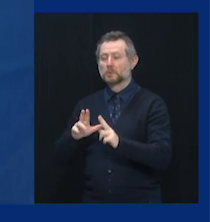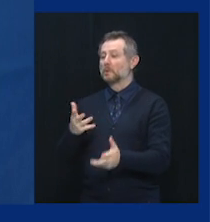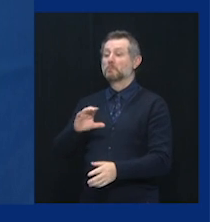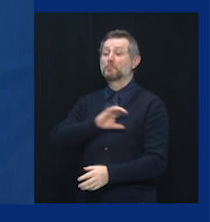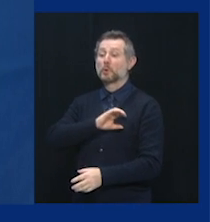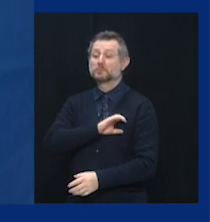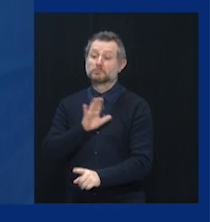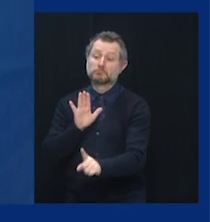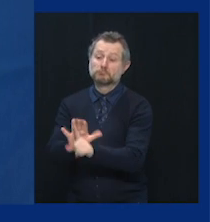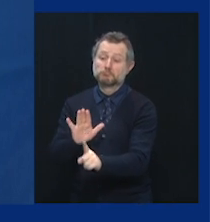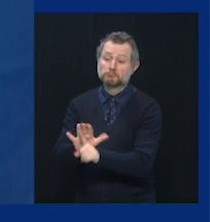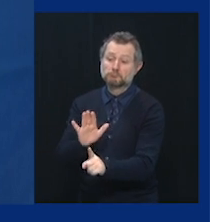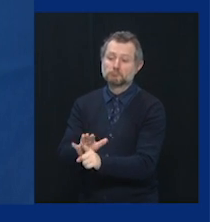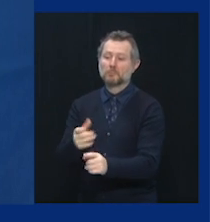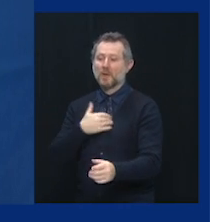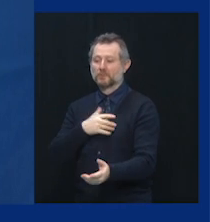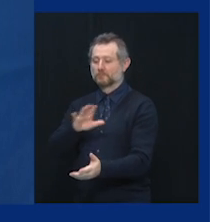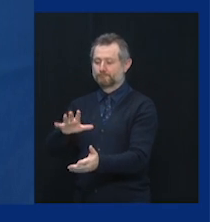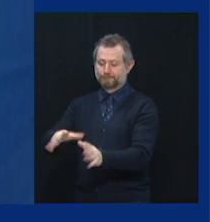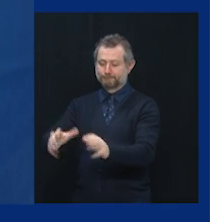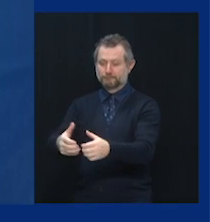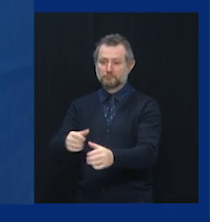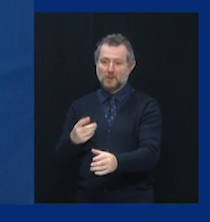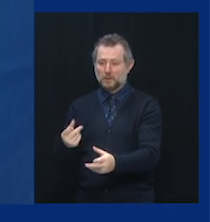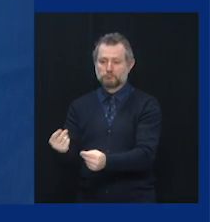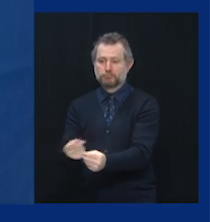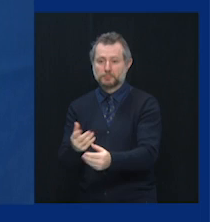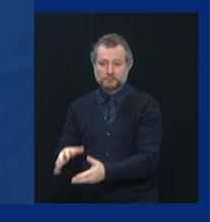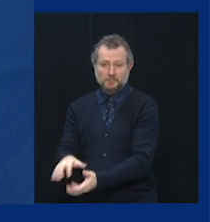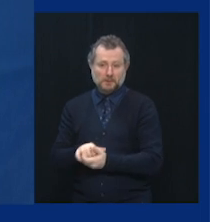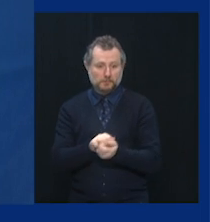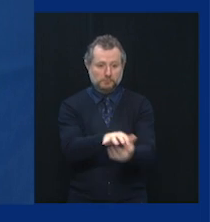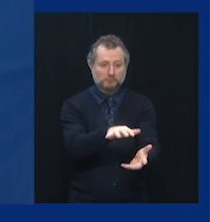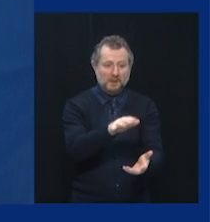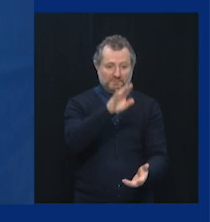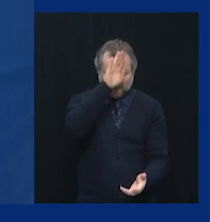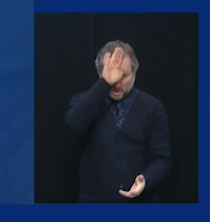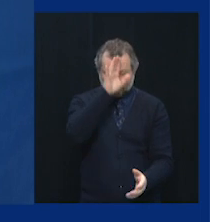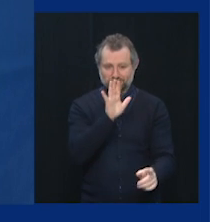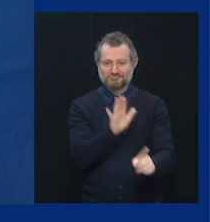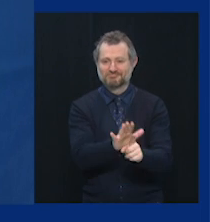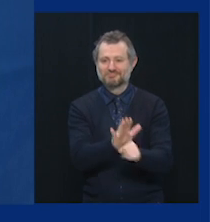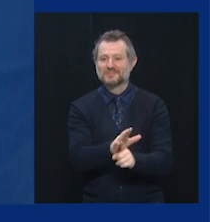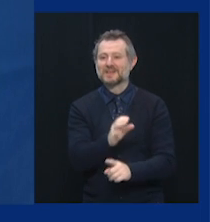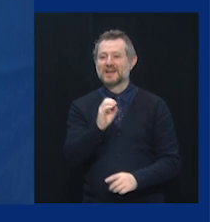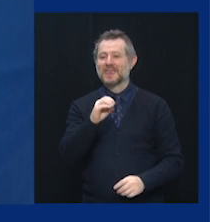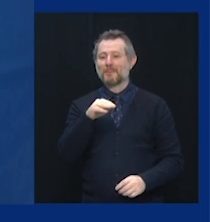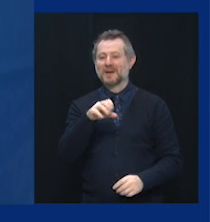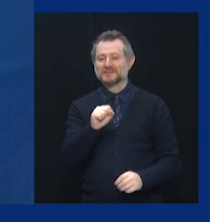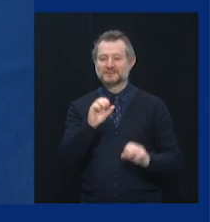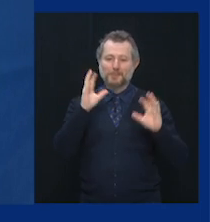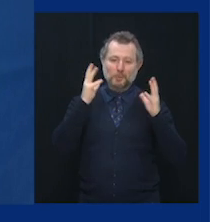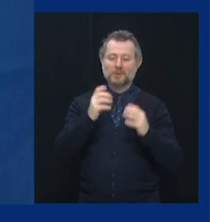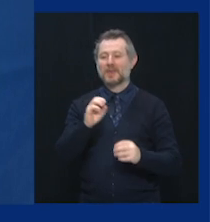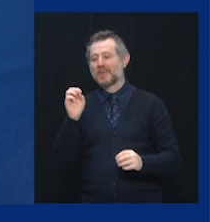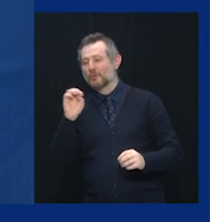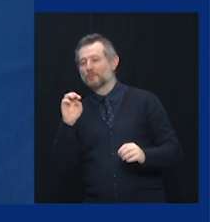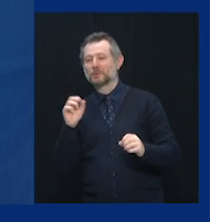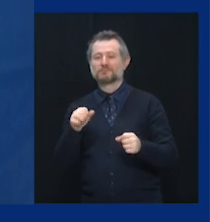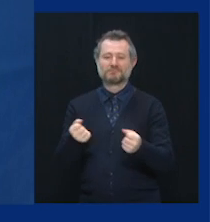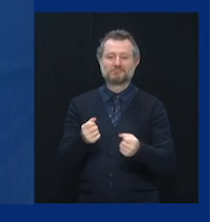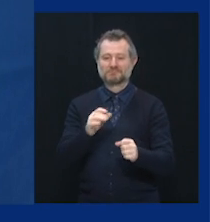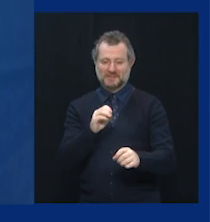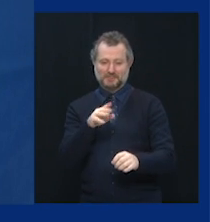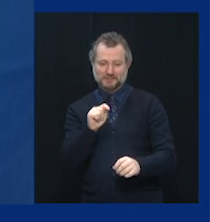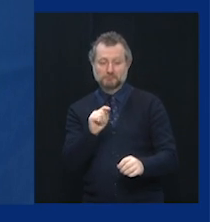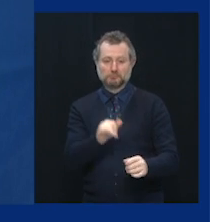it to the fire department and let the fire department's EMS, EMTs administer it. Again,